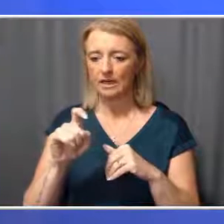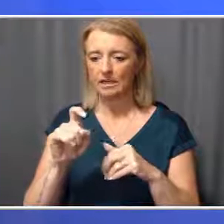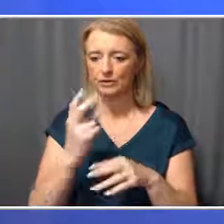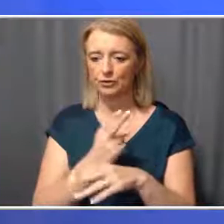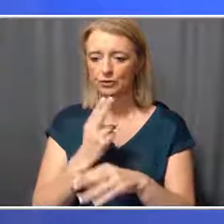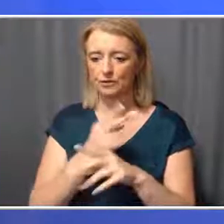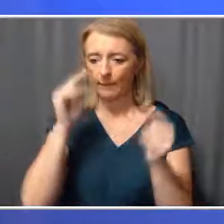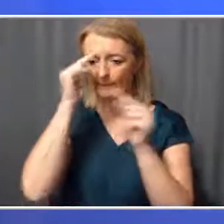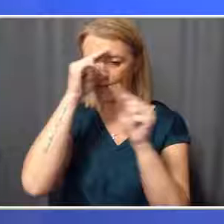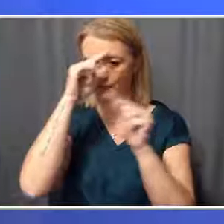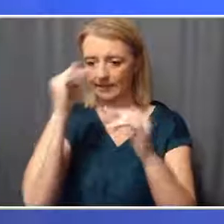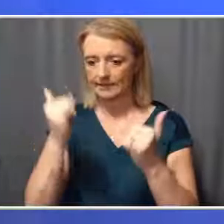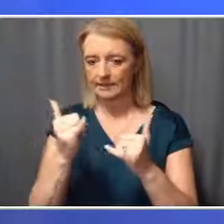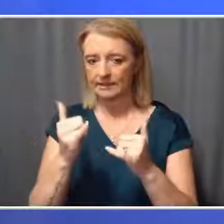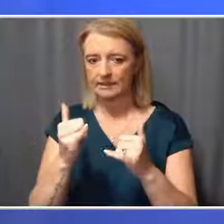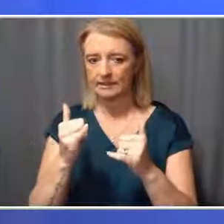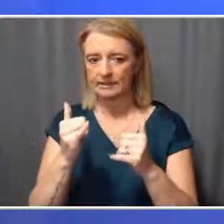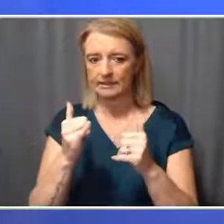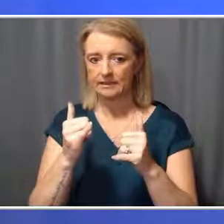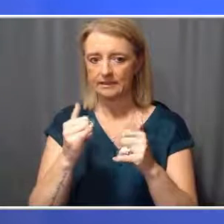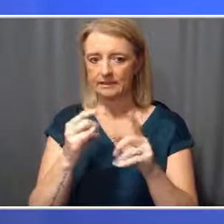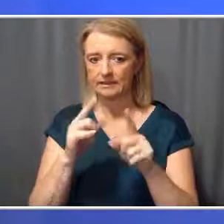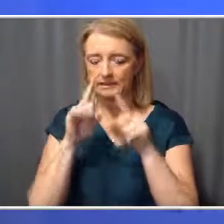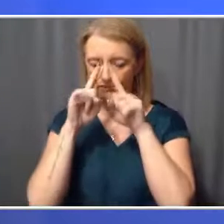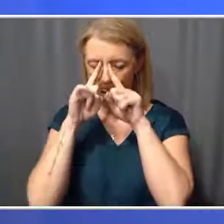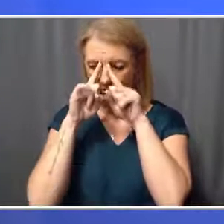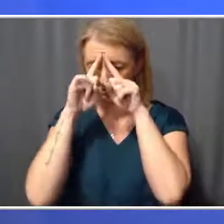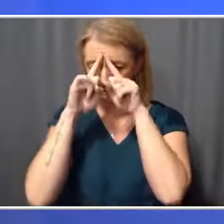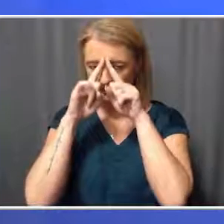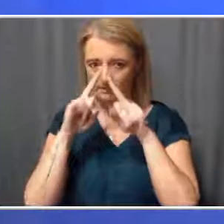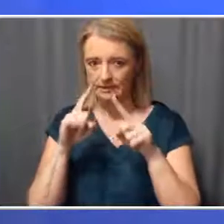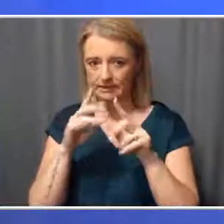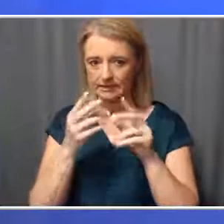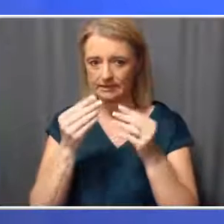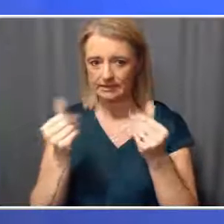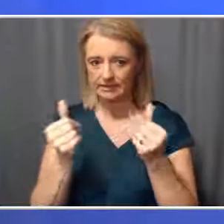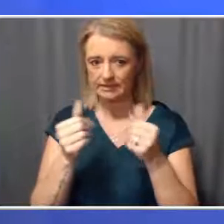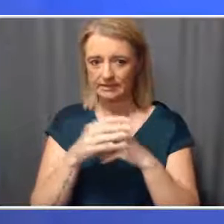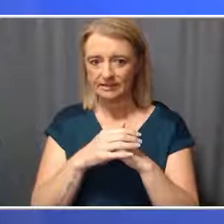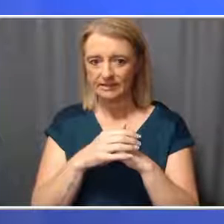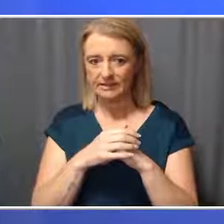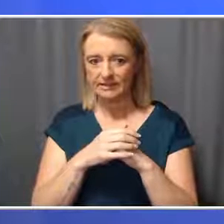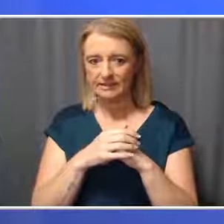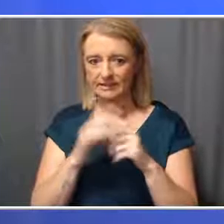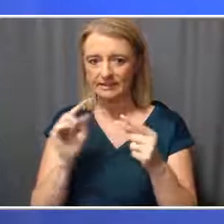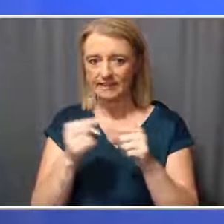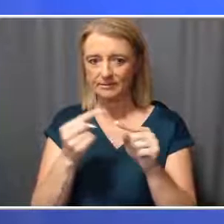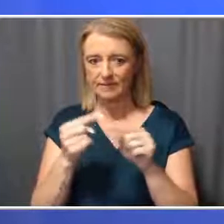ear. The entire side of my head was just in massive pain, and